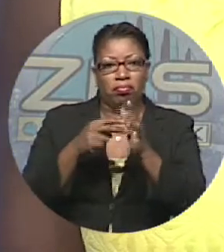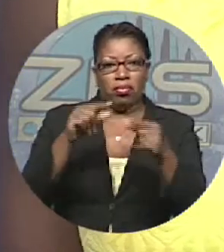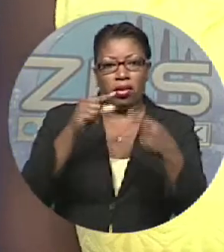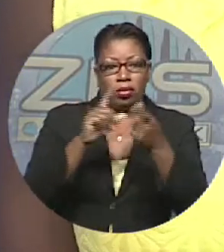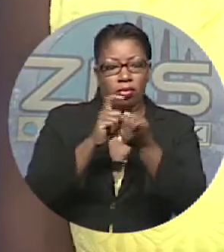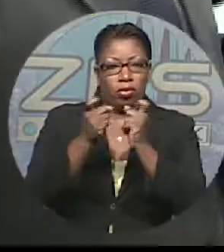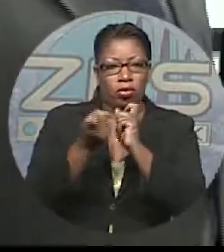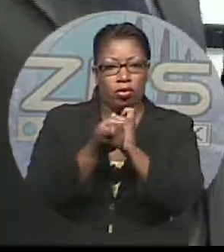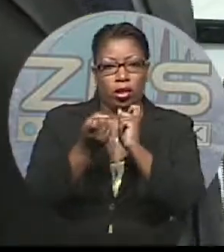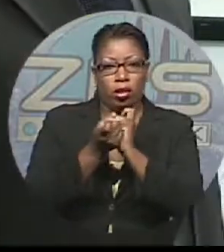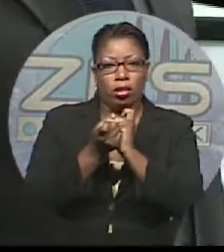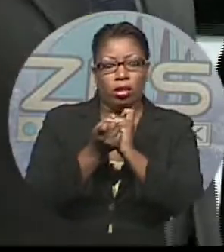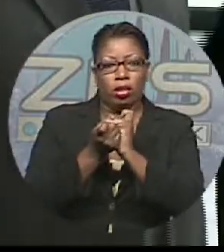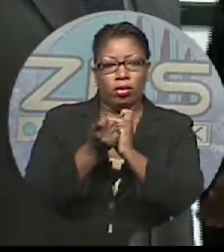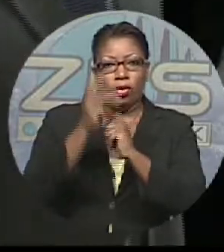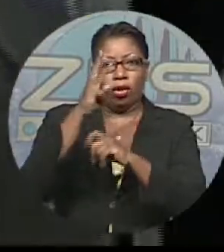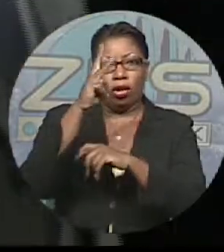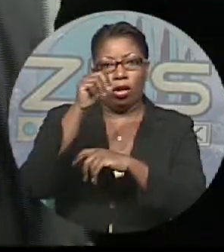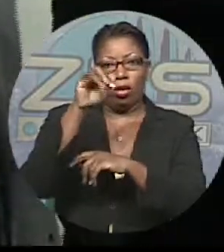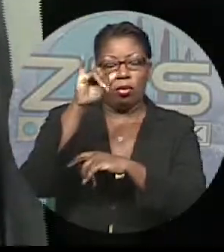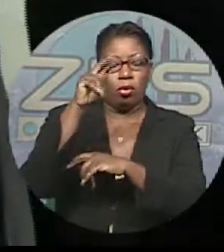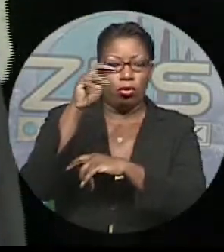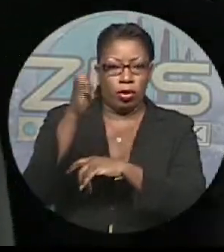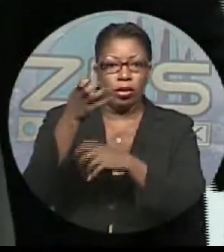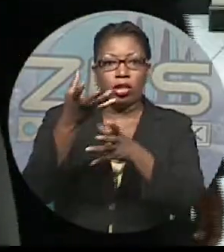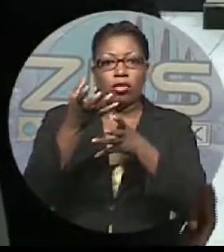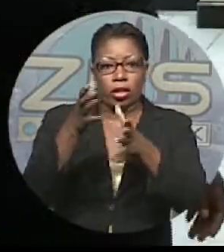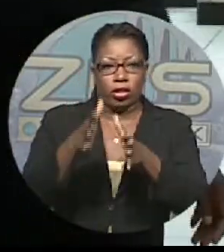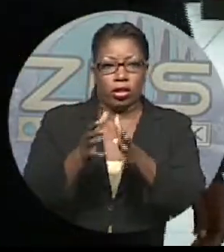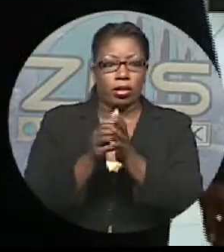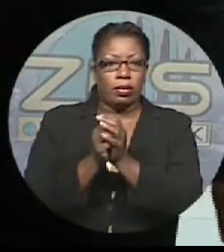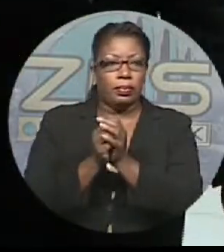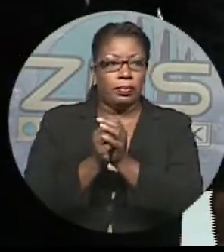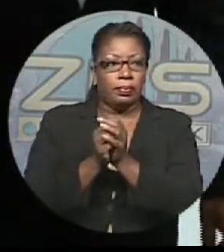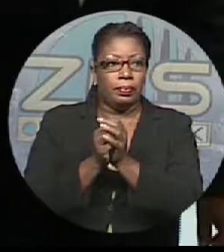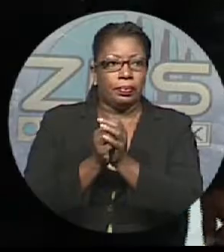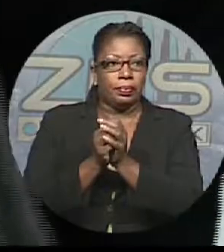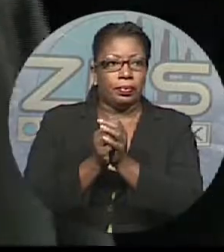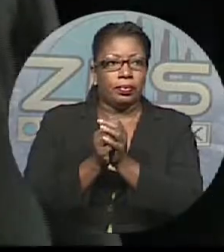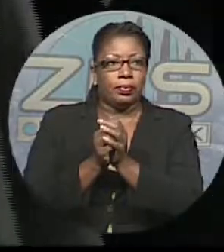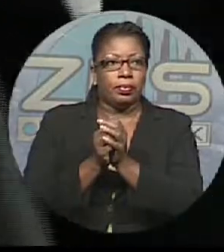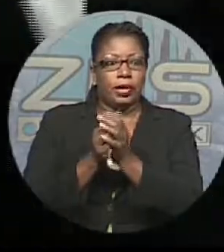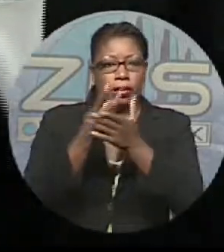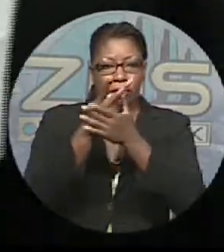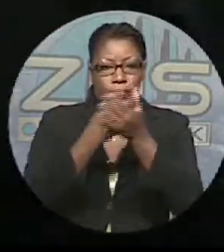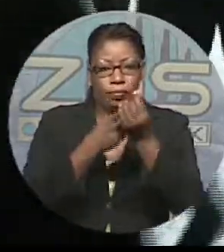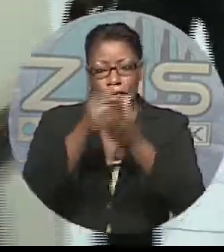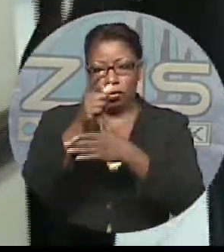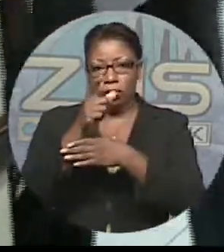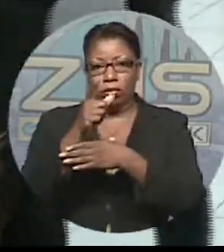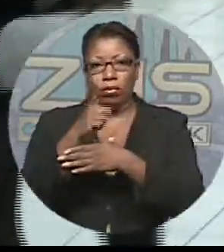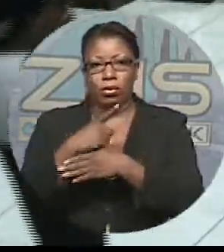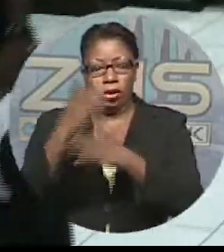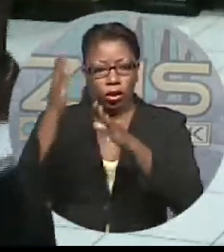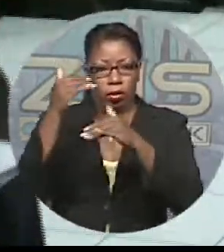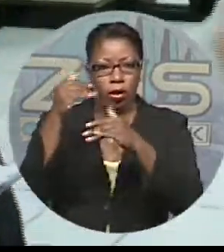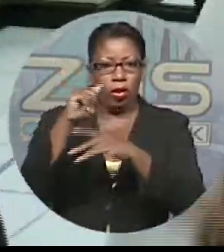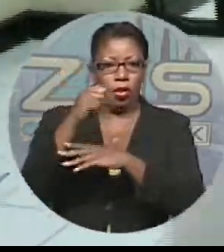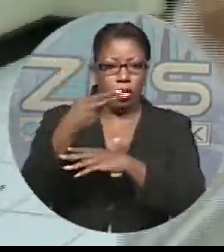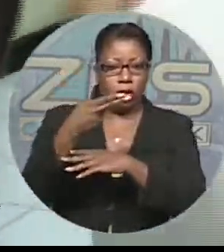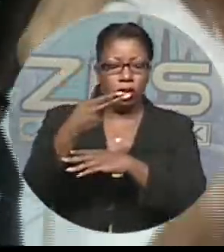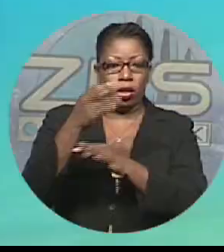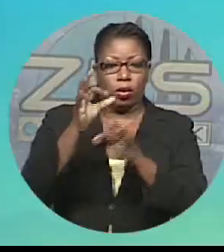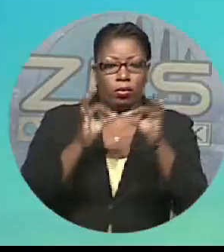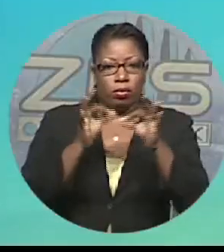attractions. Environmentalists Sam Duncombe and Sonia Alvino got exactly what they were hoping for Thursday when the court ruled in